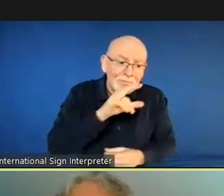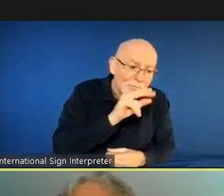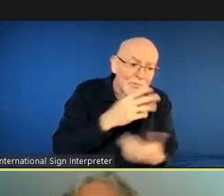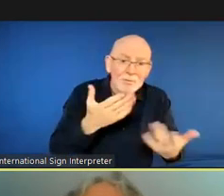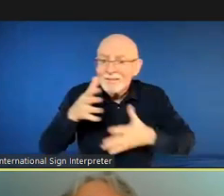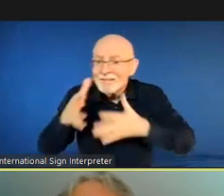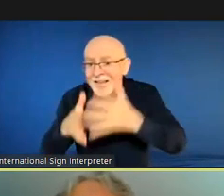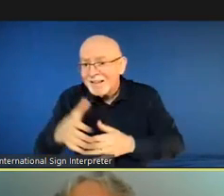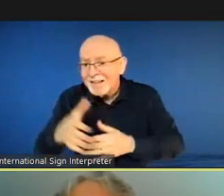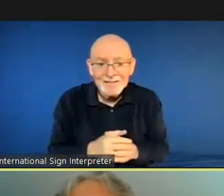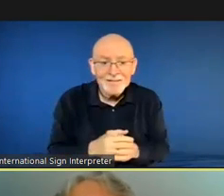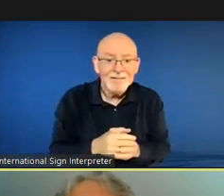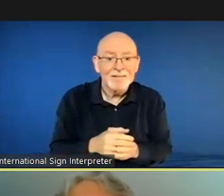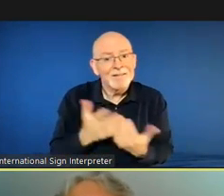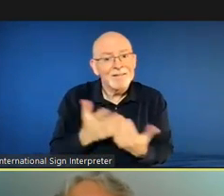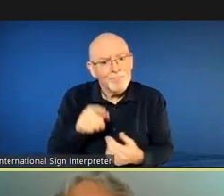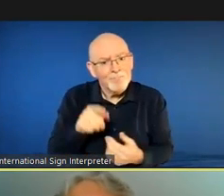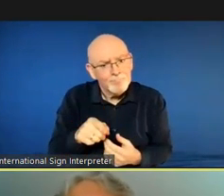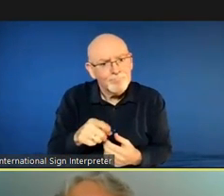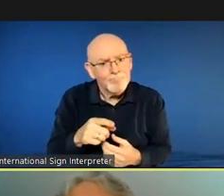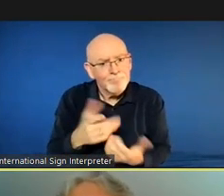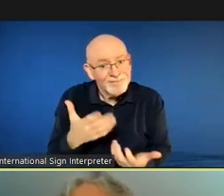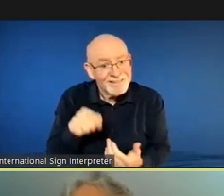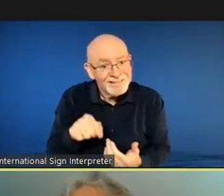to do, which is really where Deaf Child Worldwide comes in.